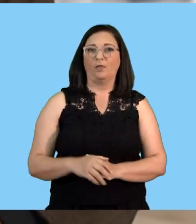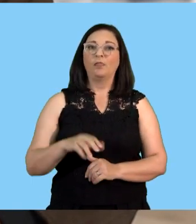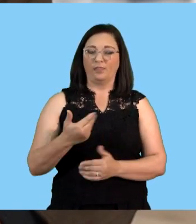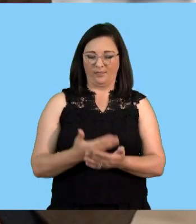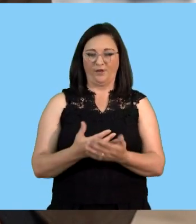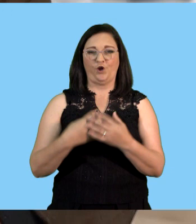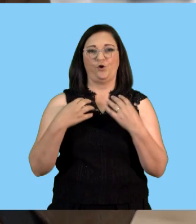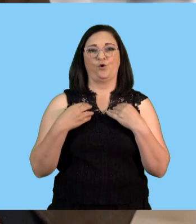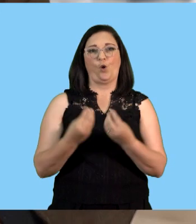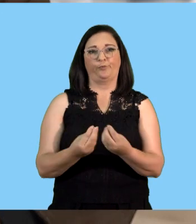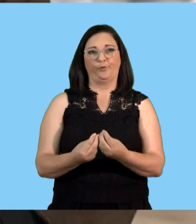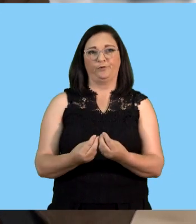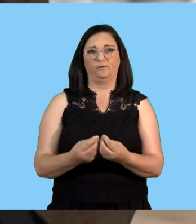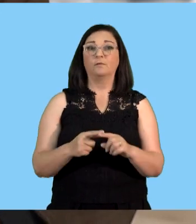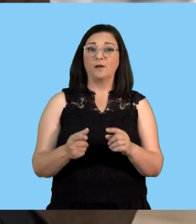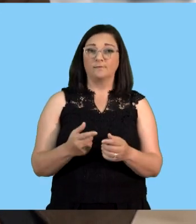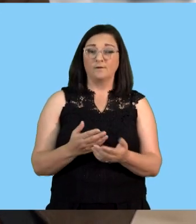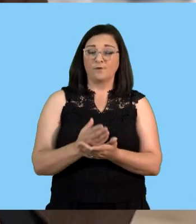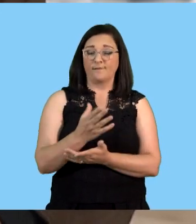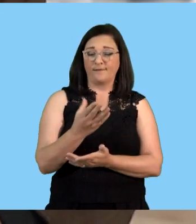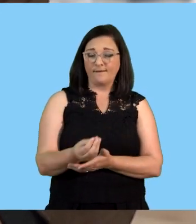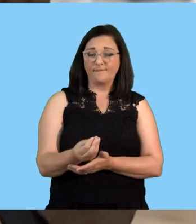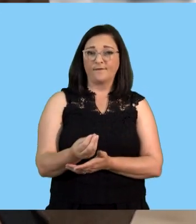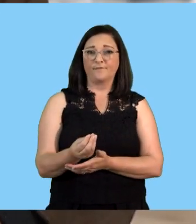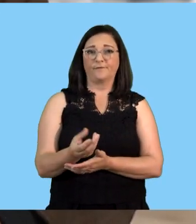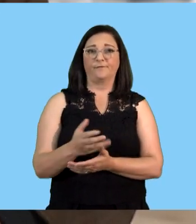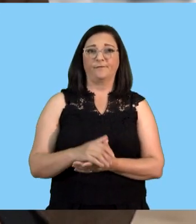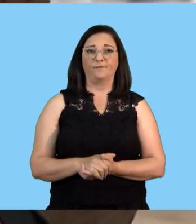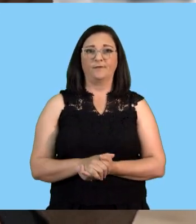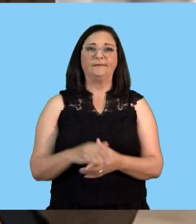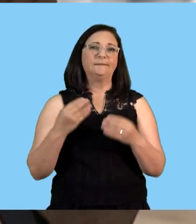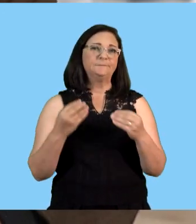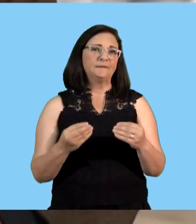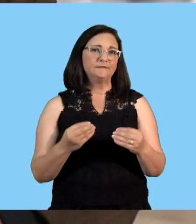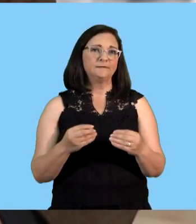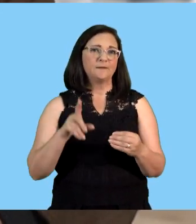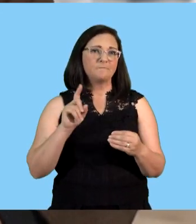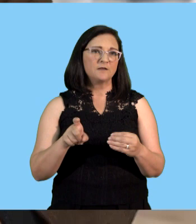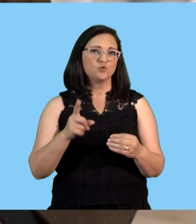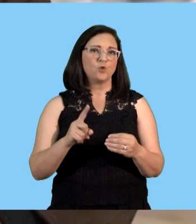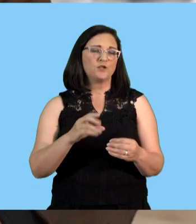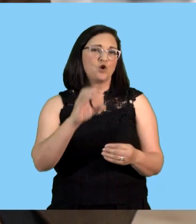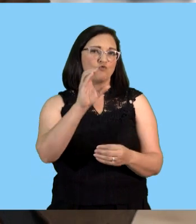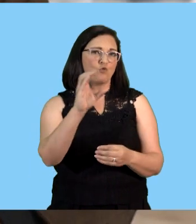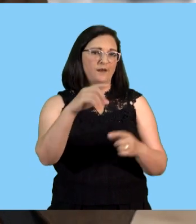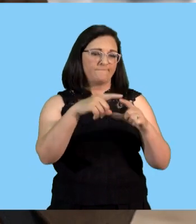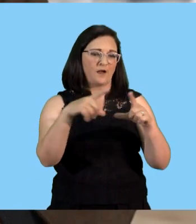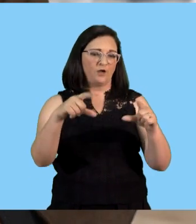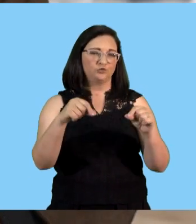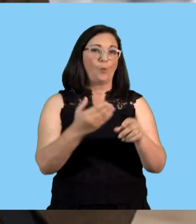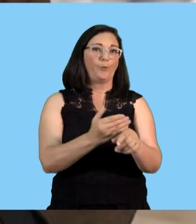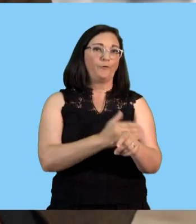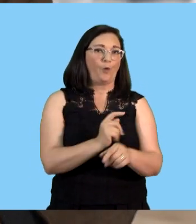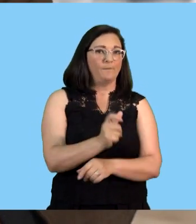products. So they have the right to be protected in such agreements. Businesses should honor credit vouchers and prepaid